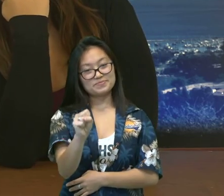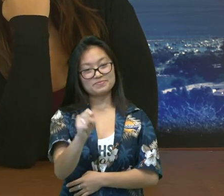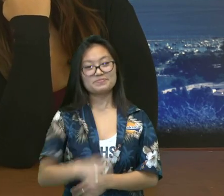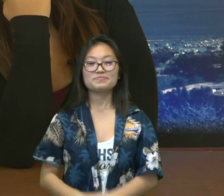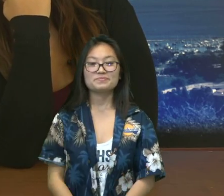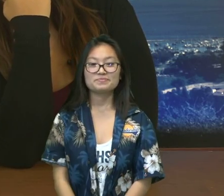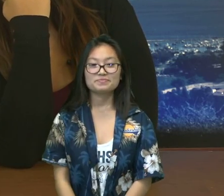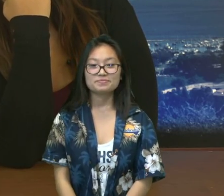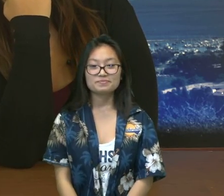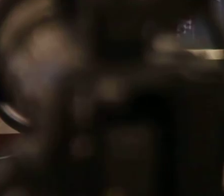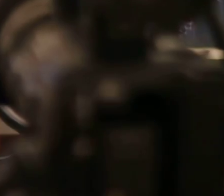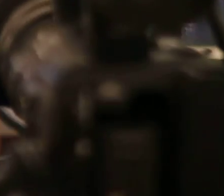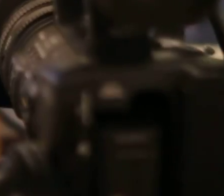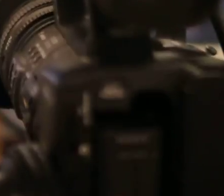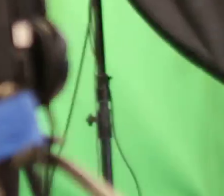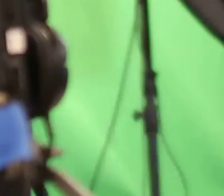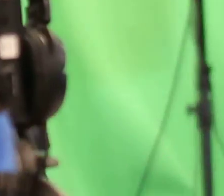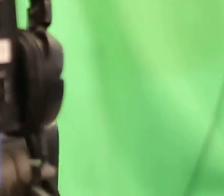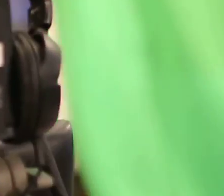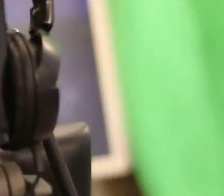DP News.